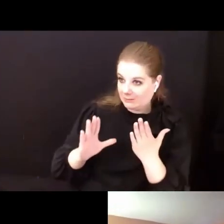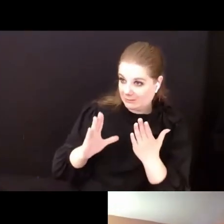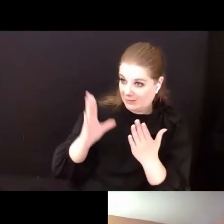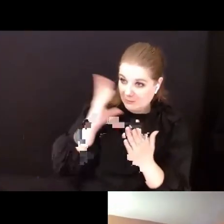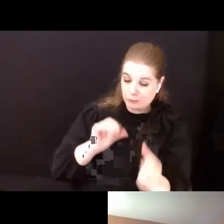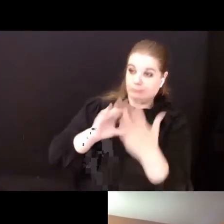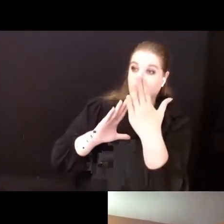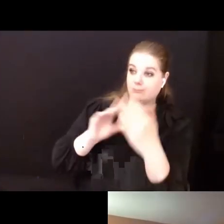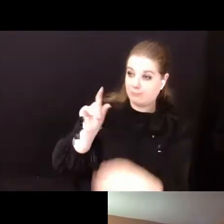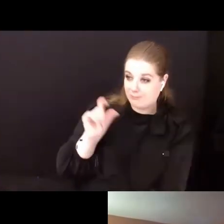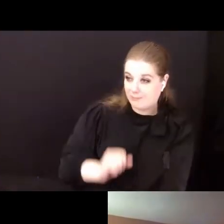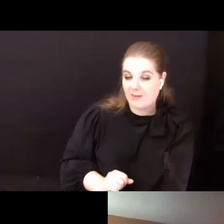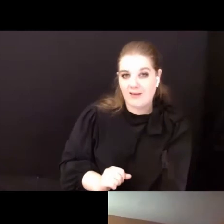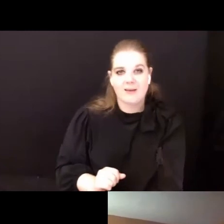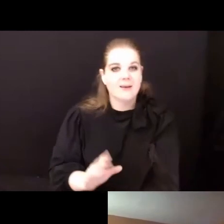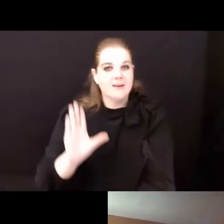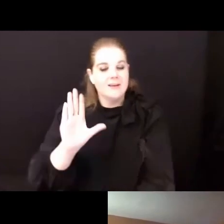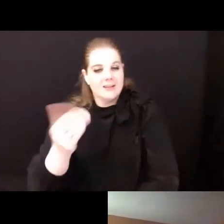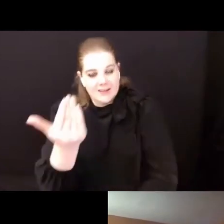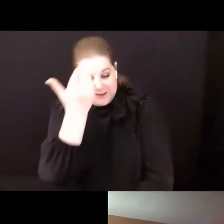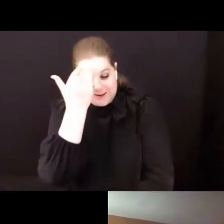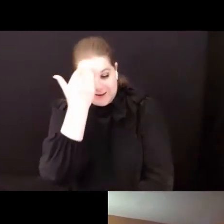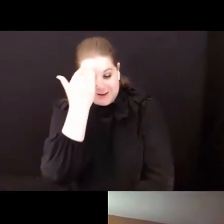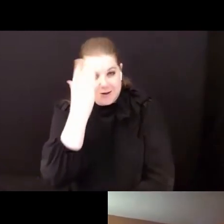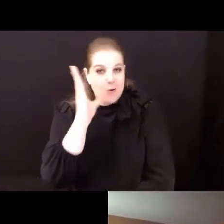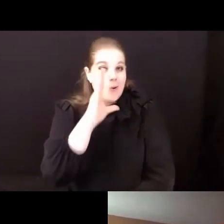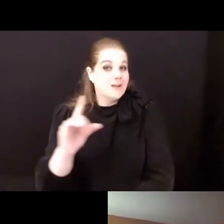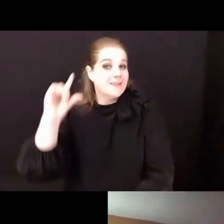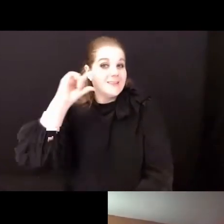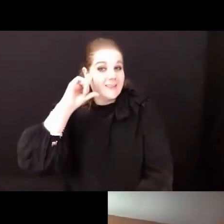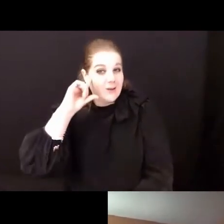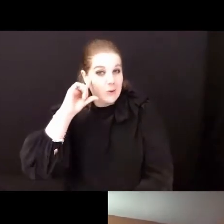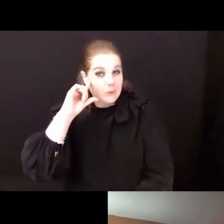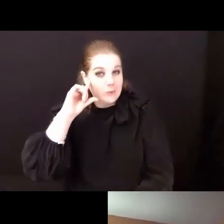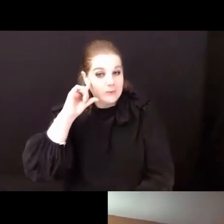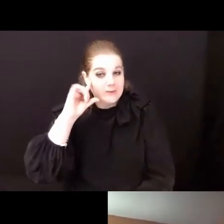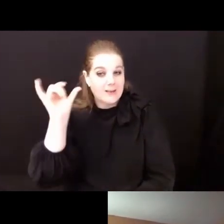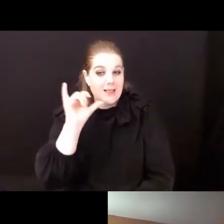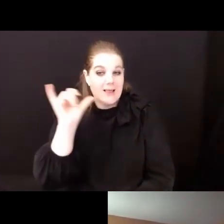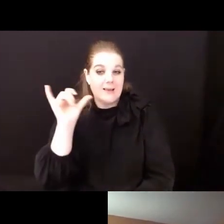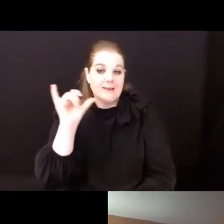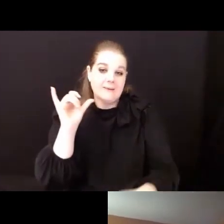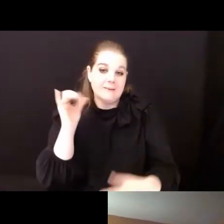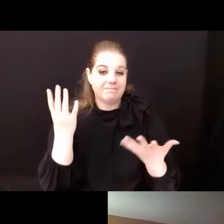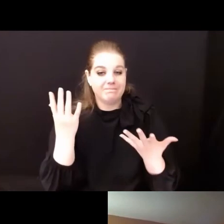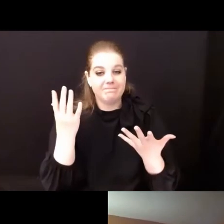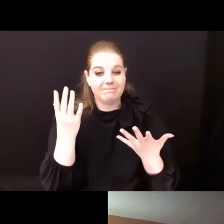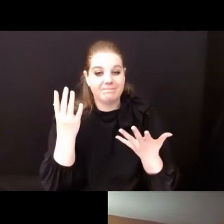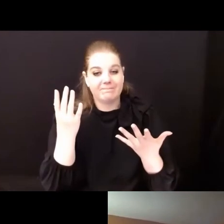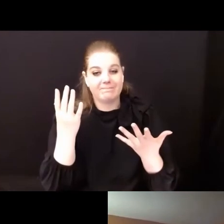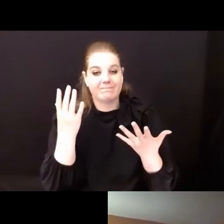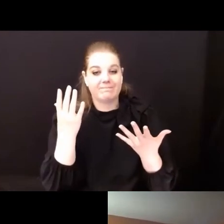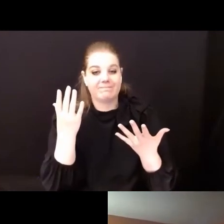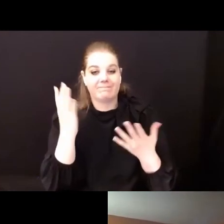I know this is going to sound like a canned response, but at